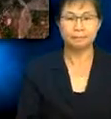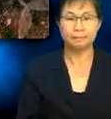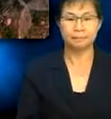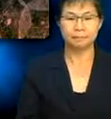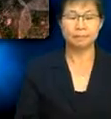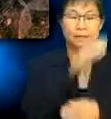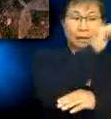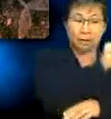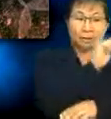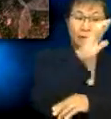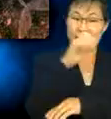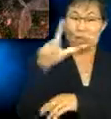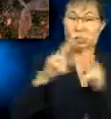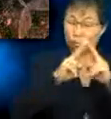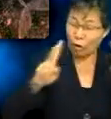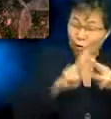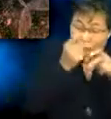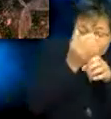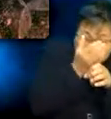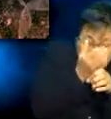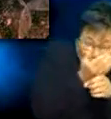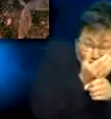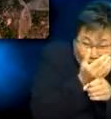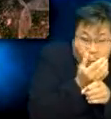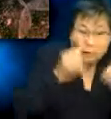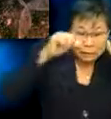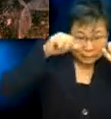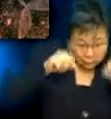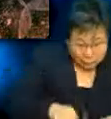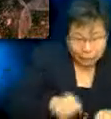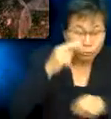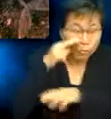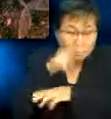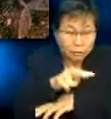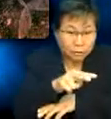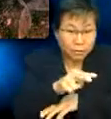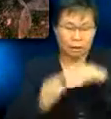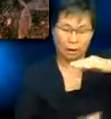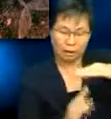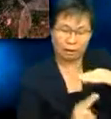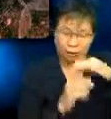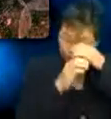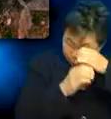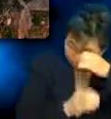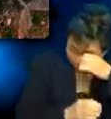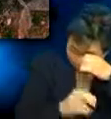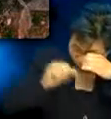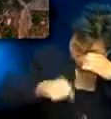A cell is very small. It can only be seen under a